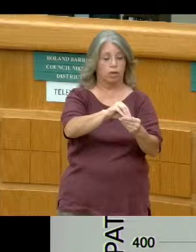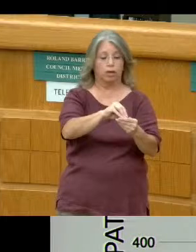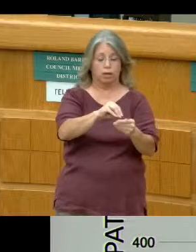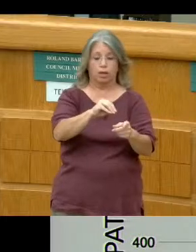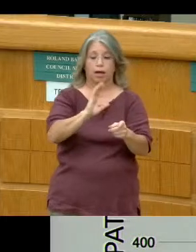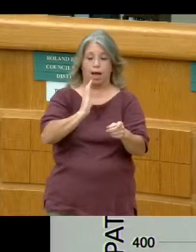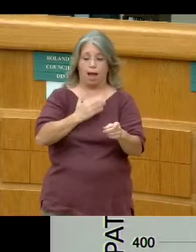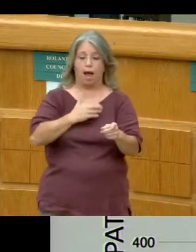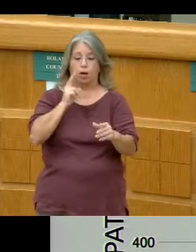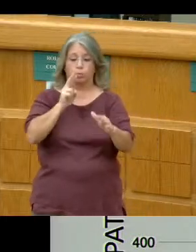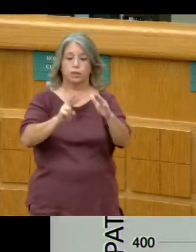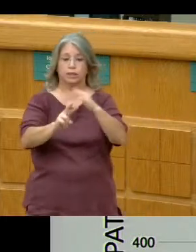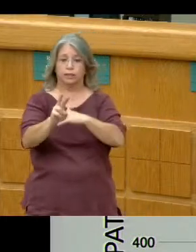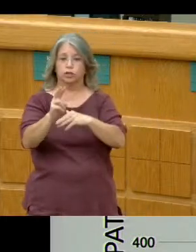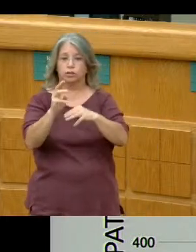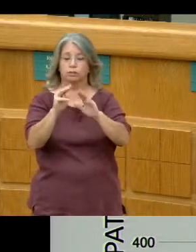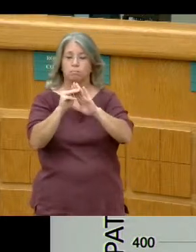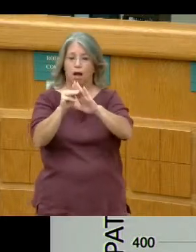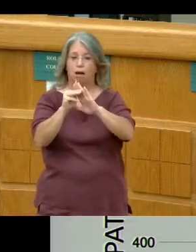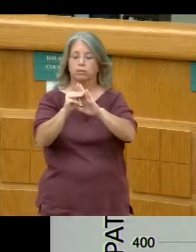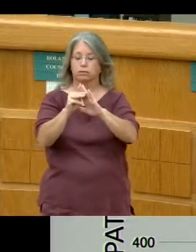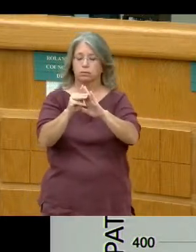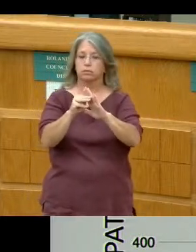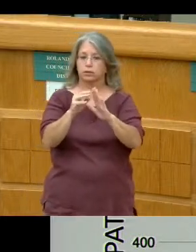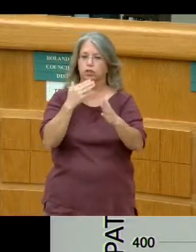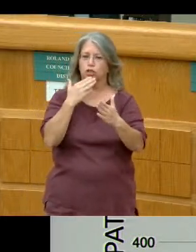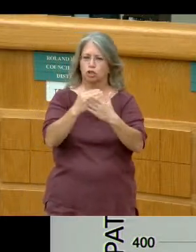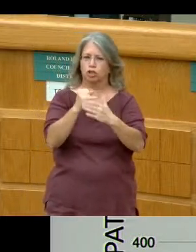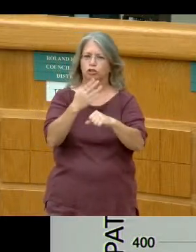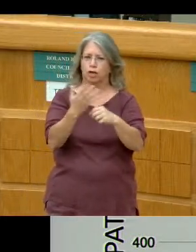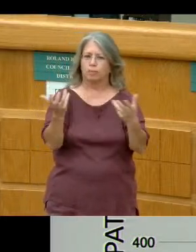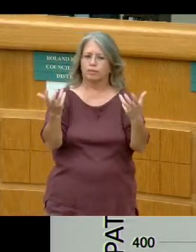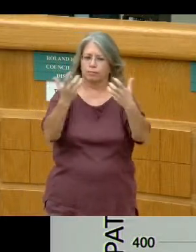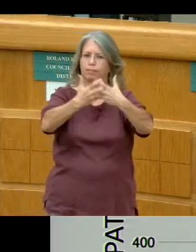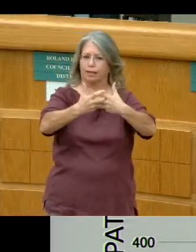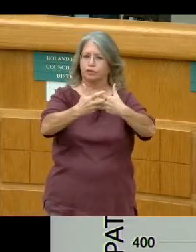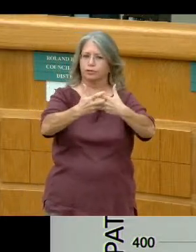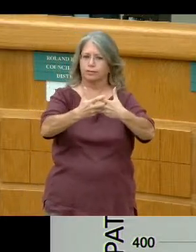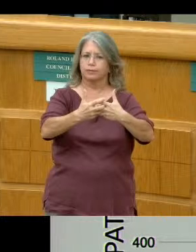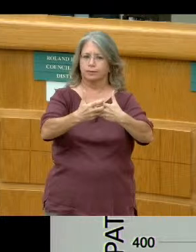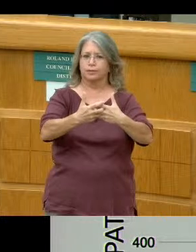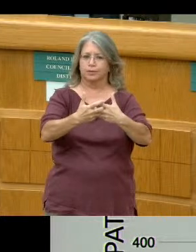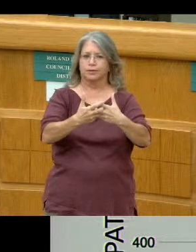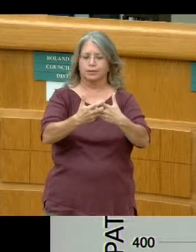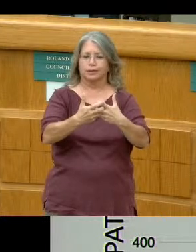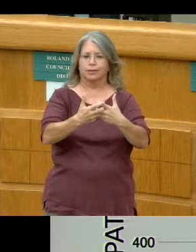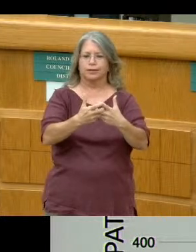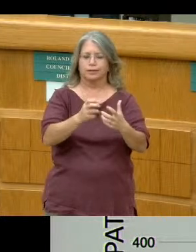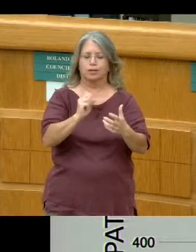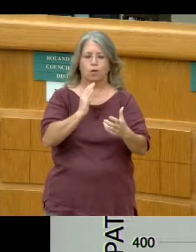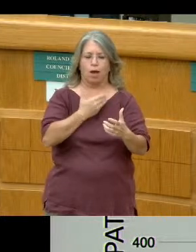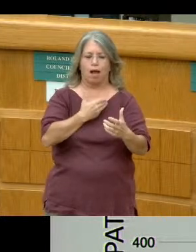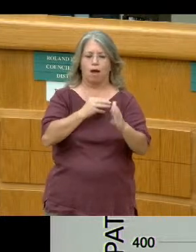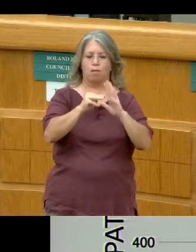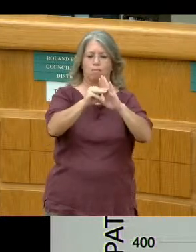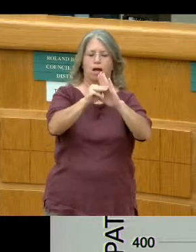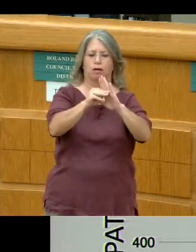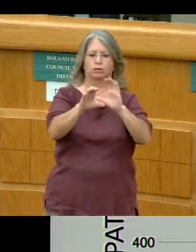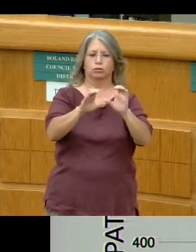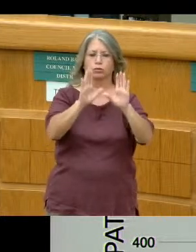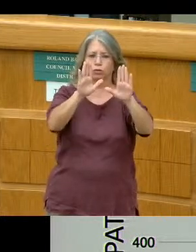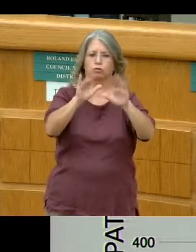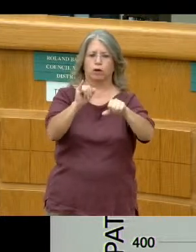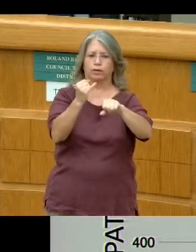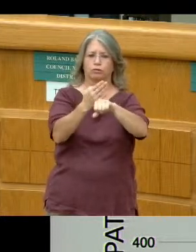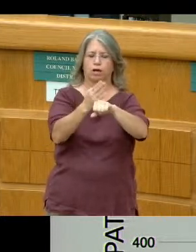many people we have in med-surg versus how many people in the ICU in the model. And in general, the model's doing a great job of projecting how many people are in